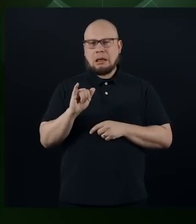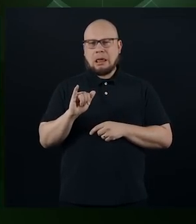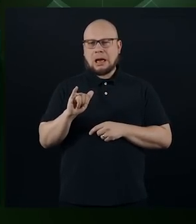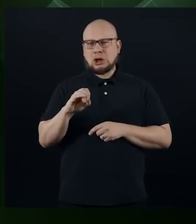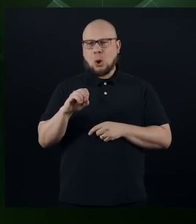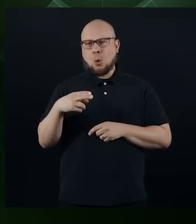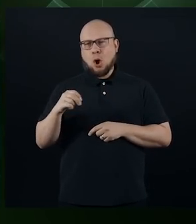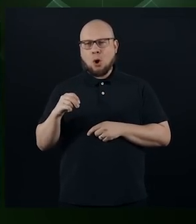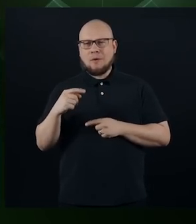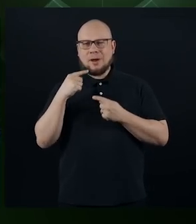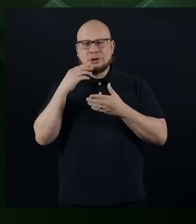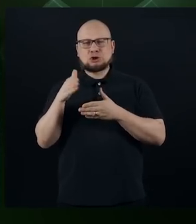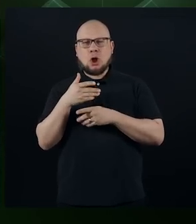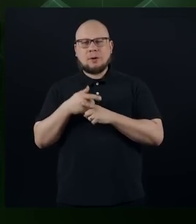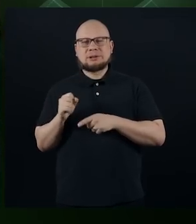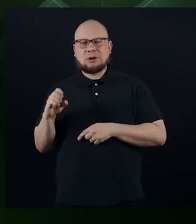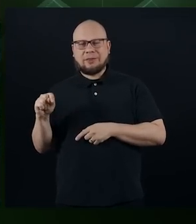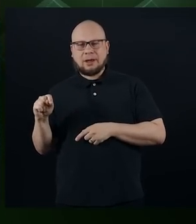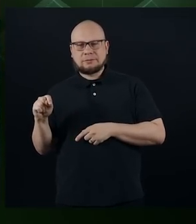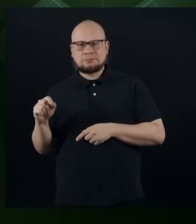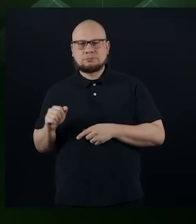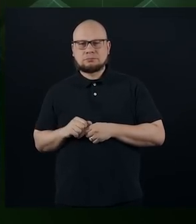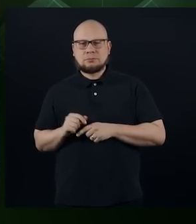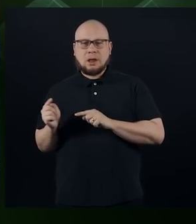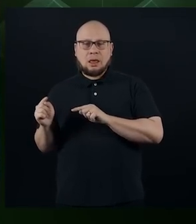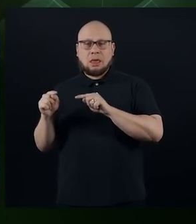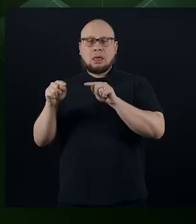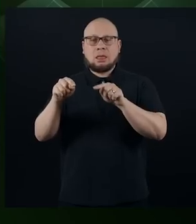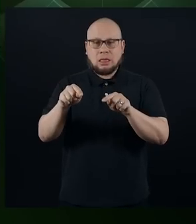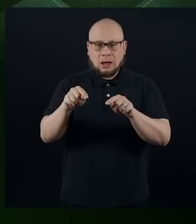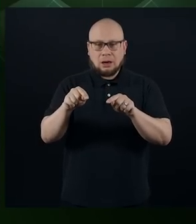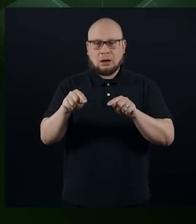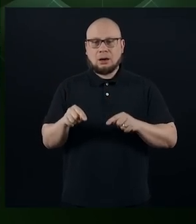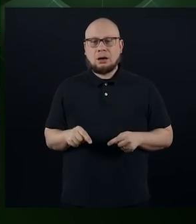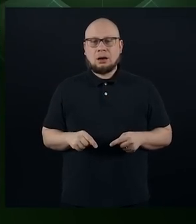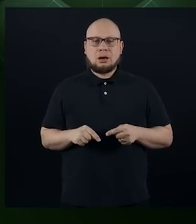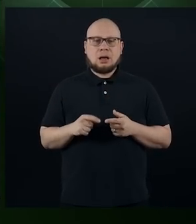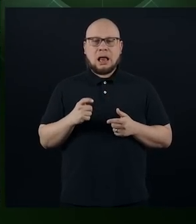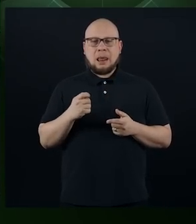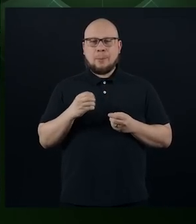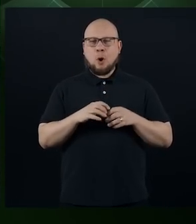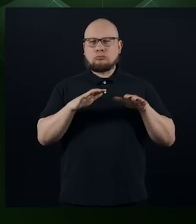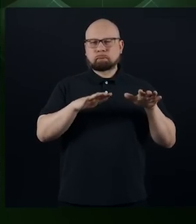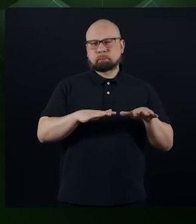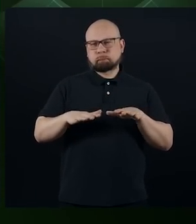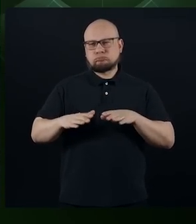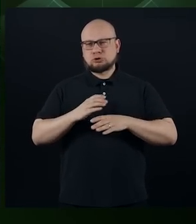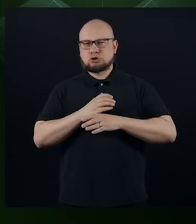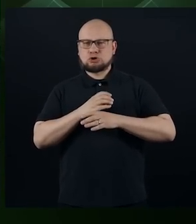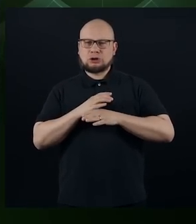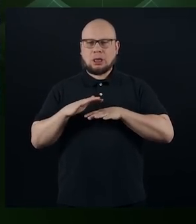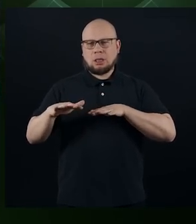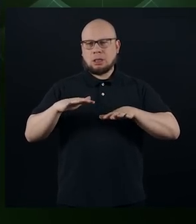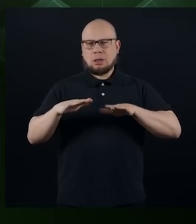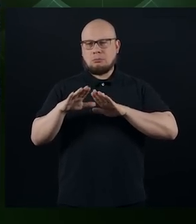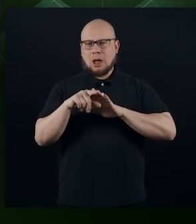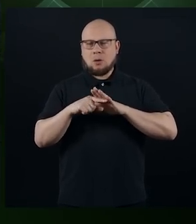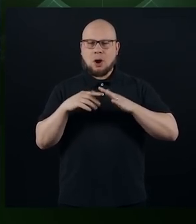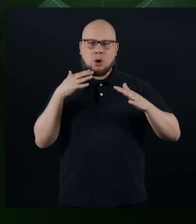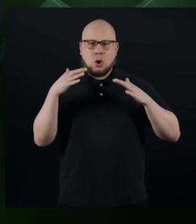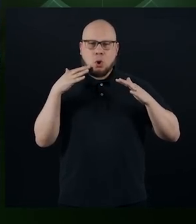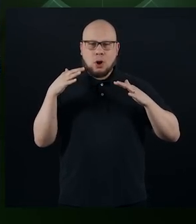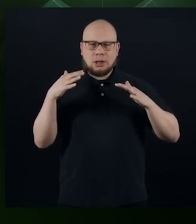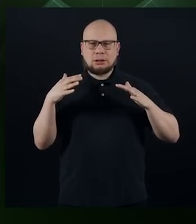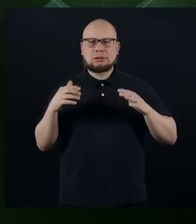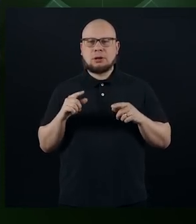tune. When you sort of get out into Sailor's Grave, we wanted to sort of take something just sort of a bit more sort of laid back and a bit more ambient almost with it, but still sort of